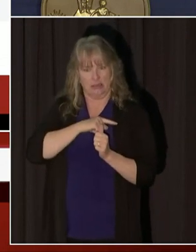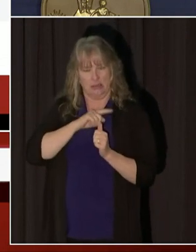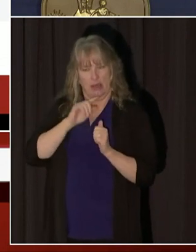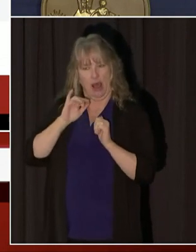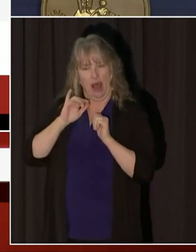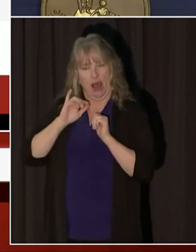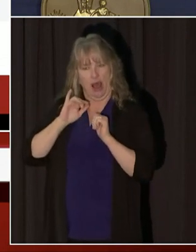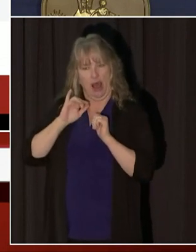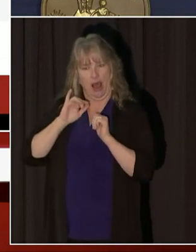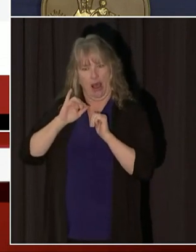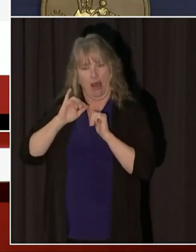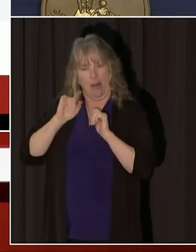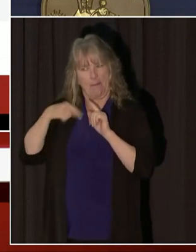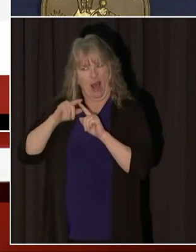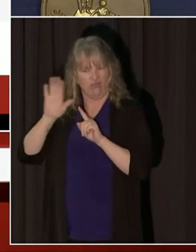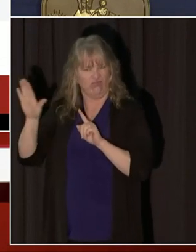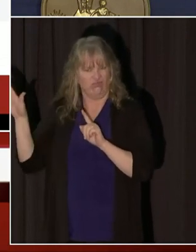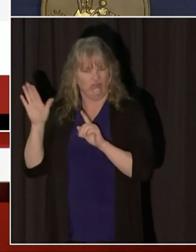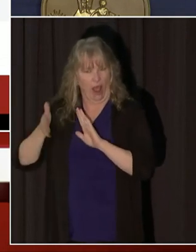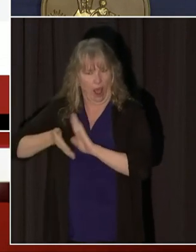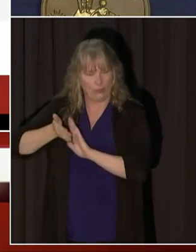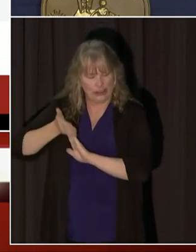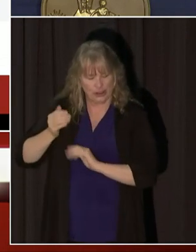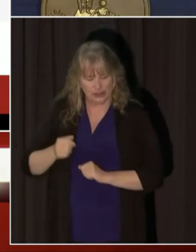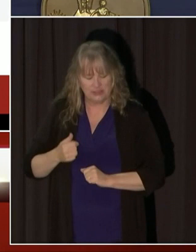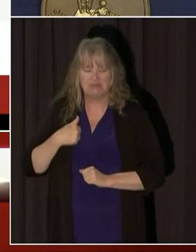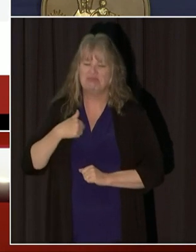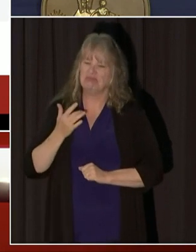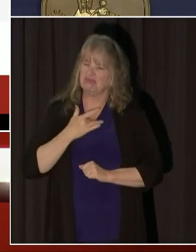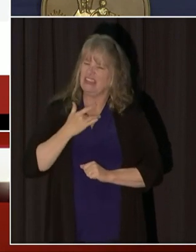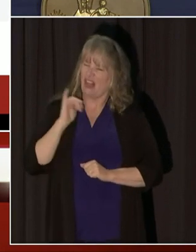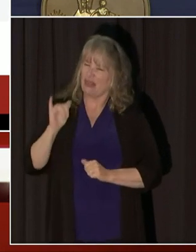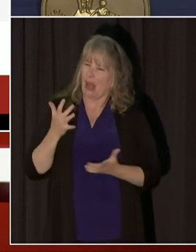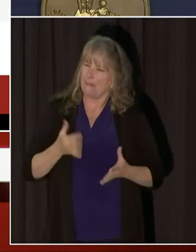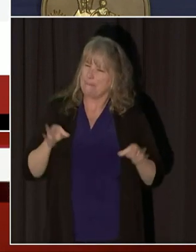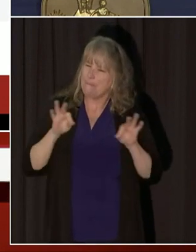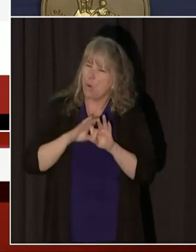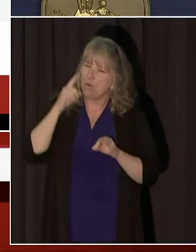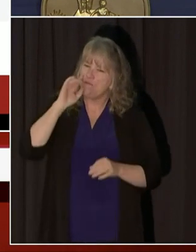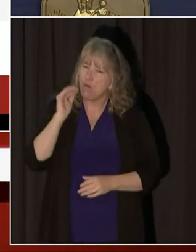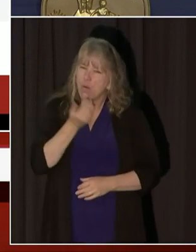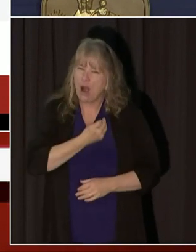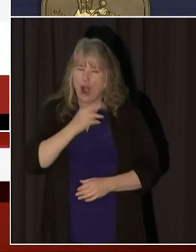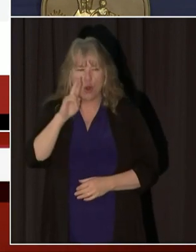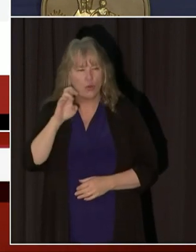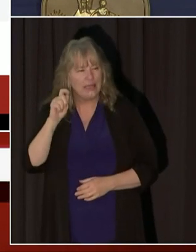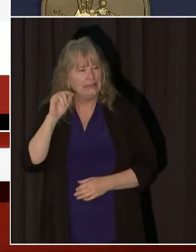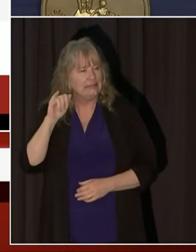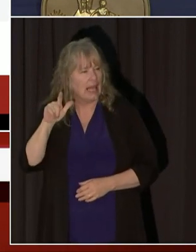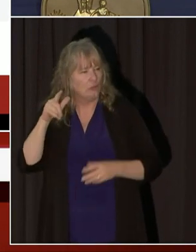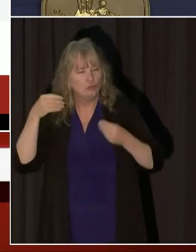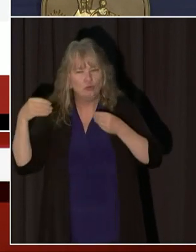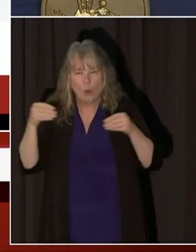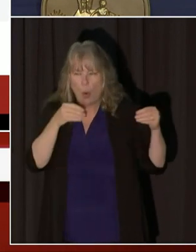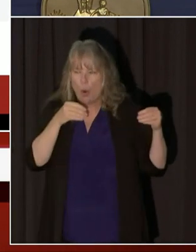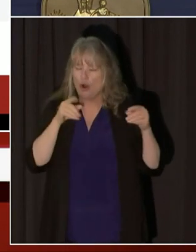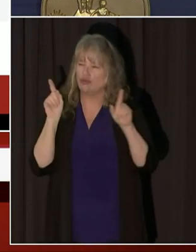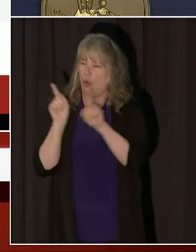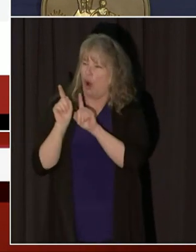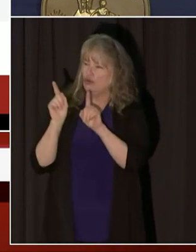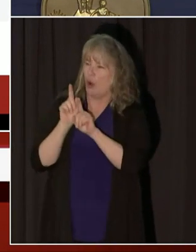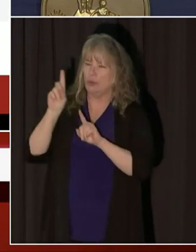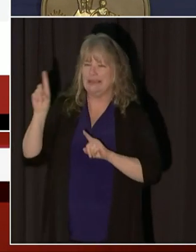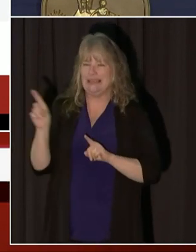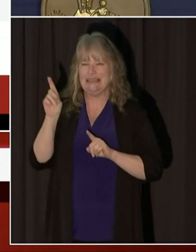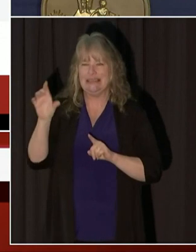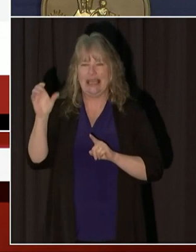very important for our retailers as well as regulators and DC government